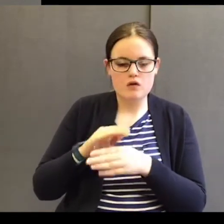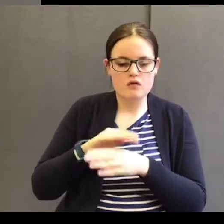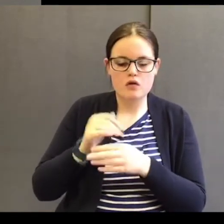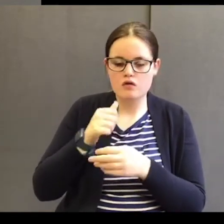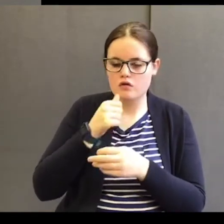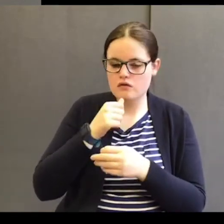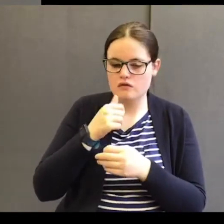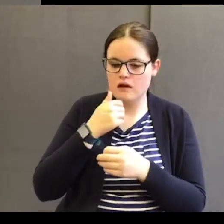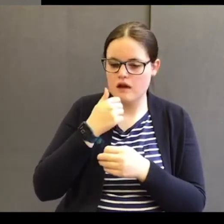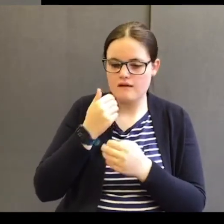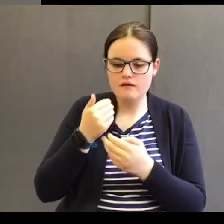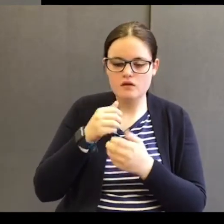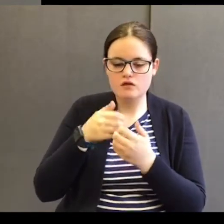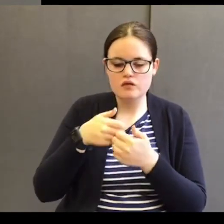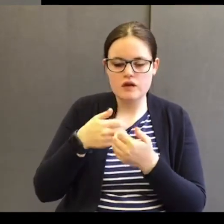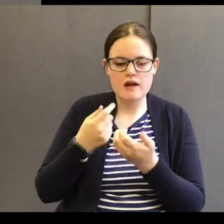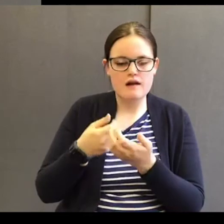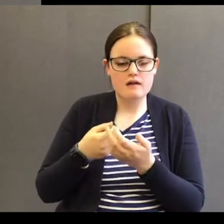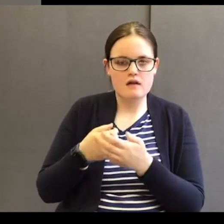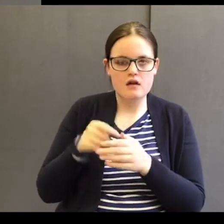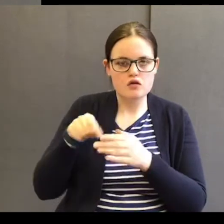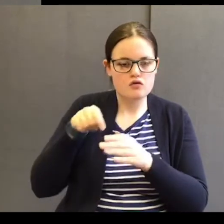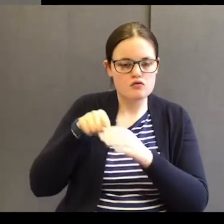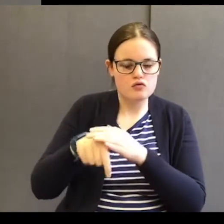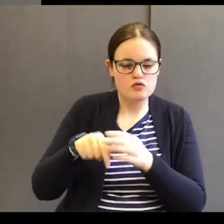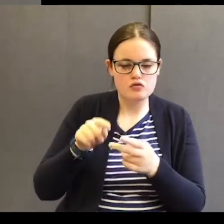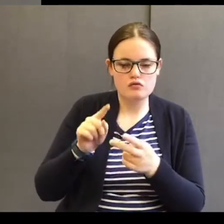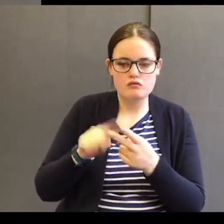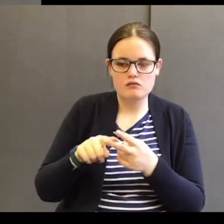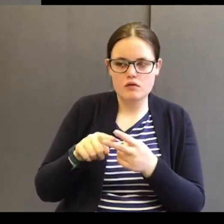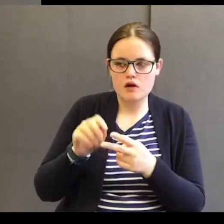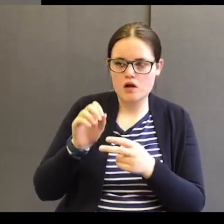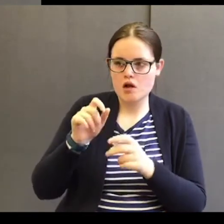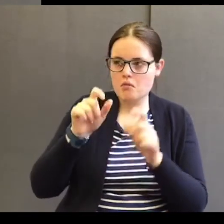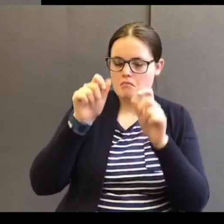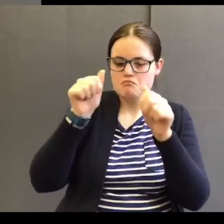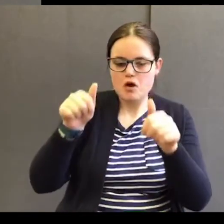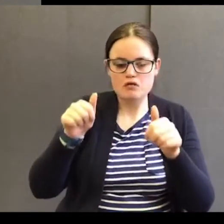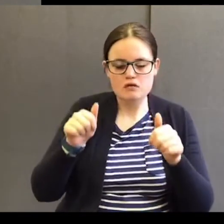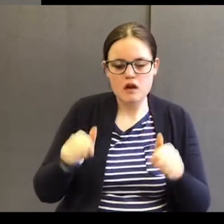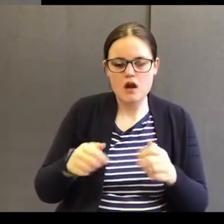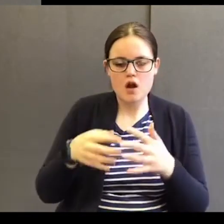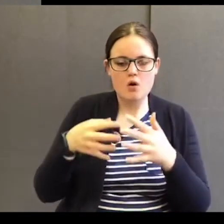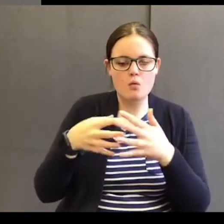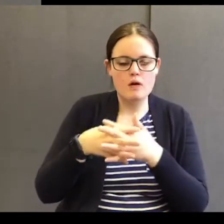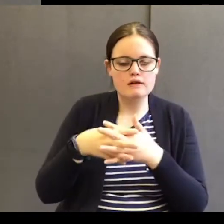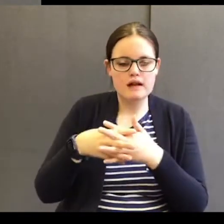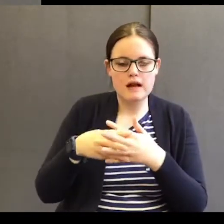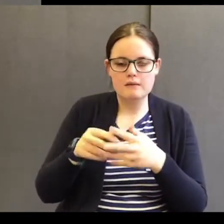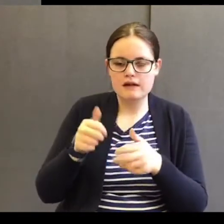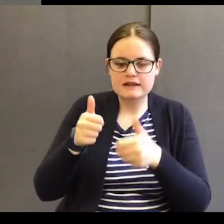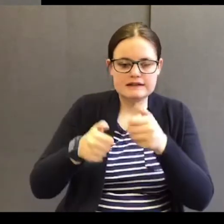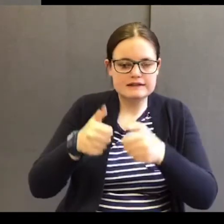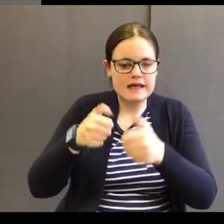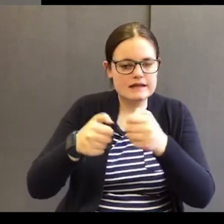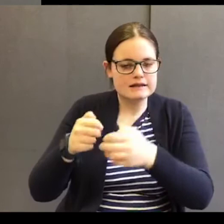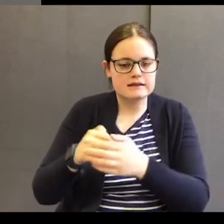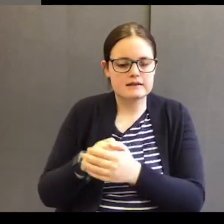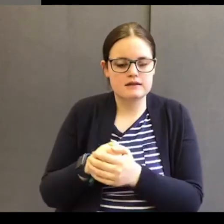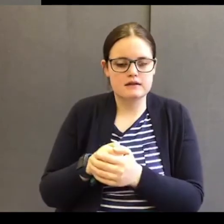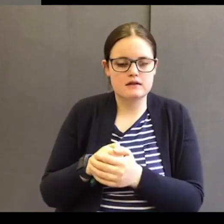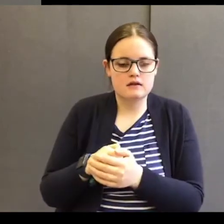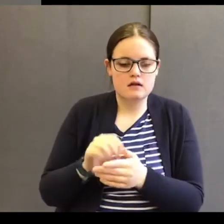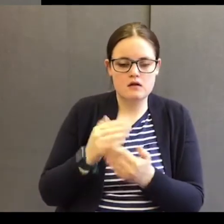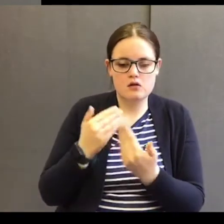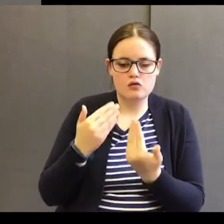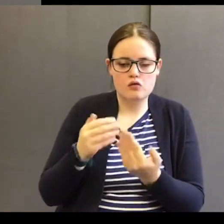use every means available to us? YouTube, posters, WhatsApp,